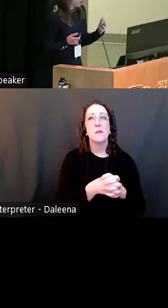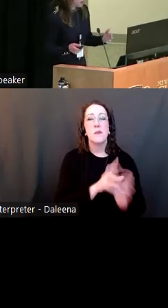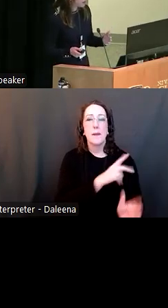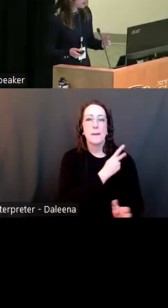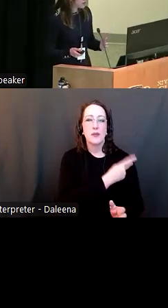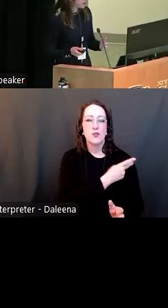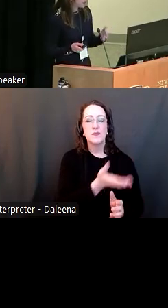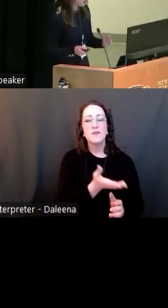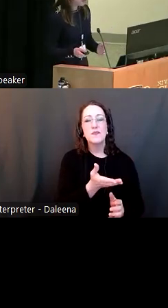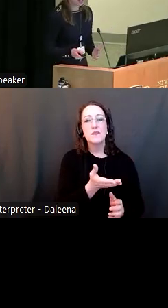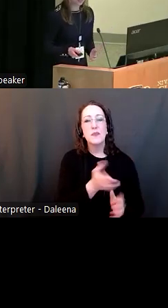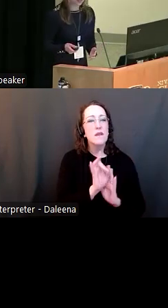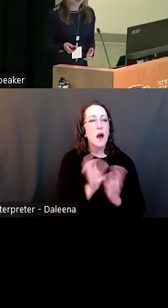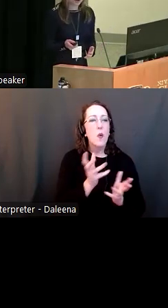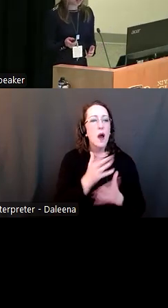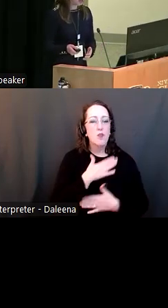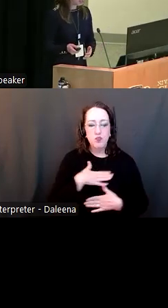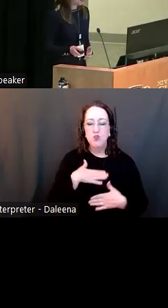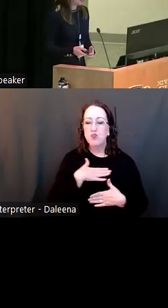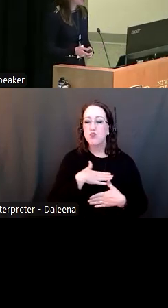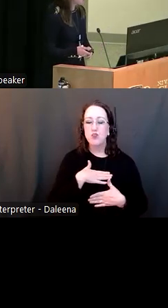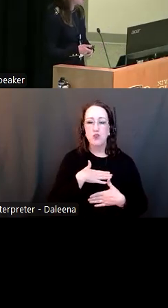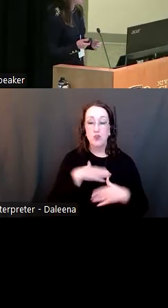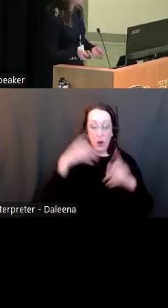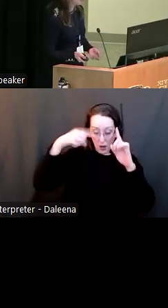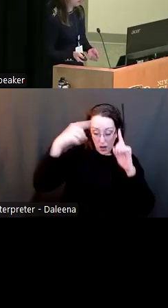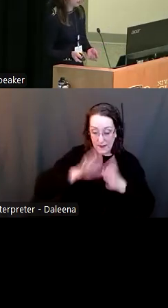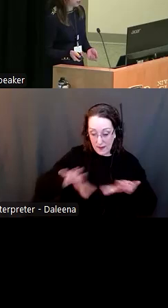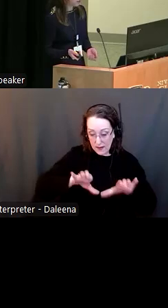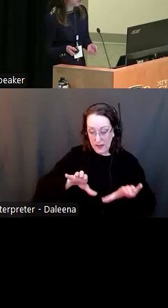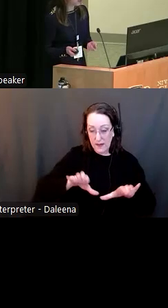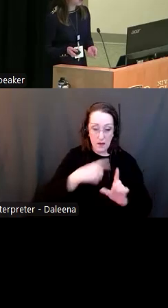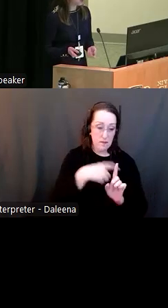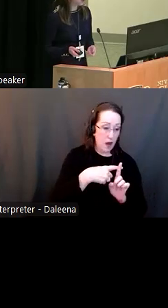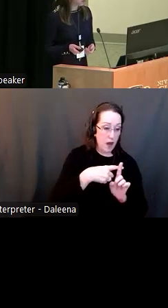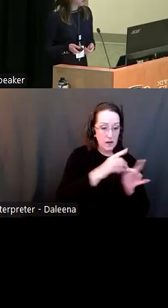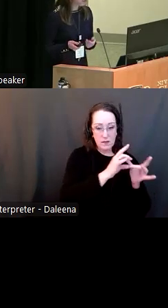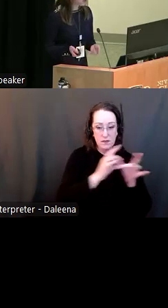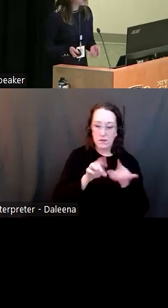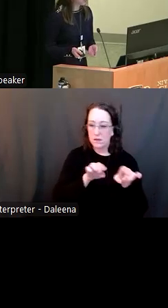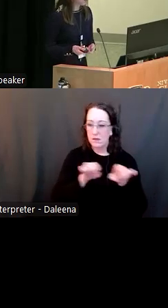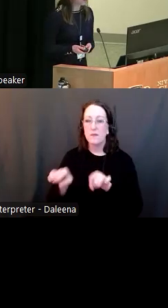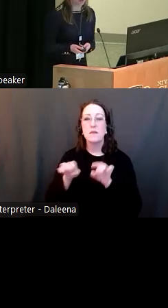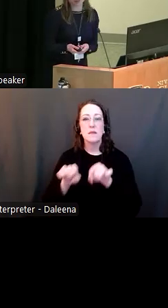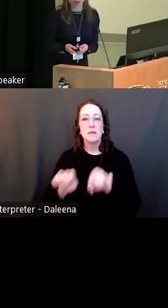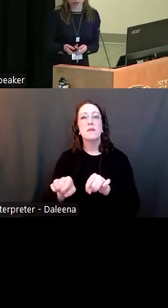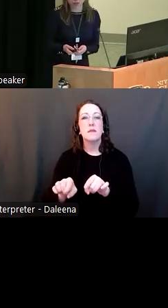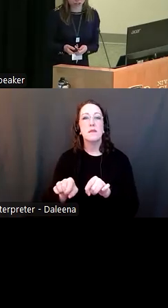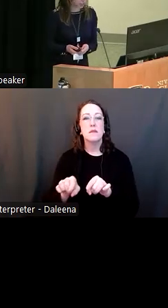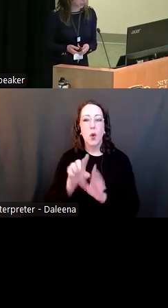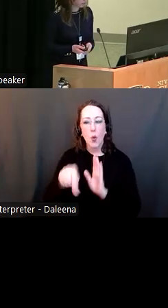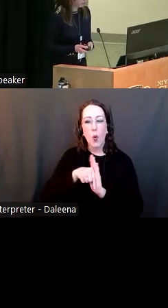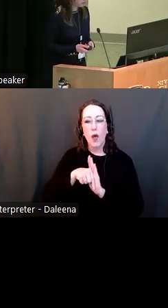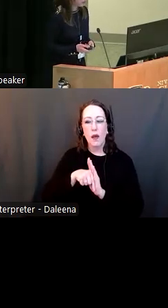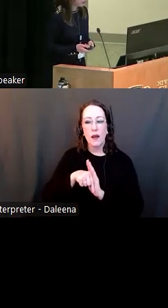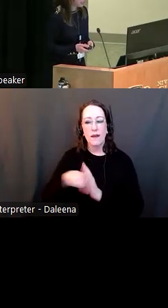what we found was enjoyment of cognitive activities positively correlated with quality of occupational